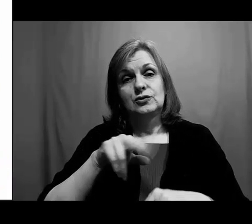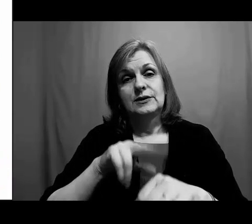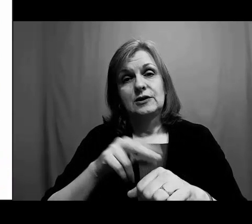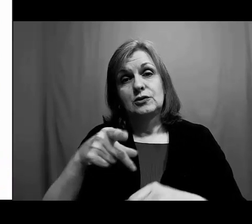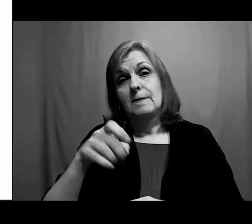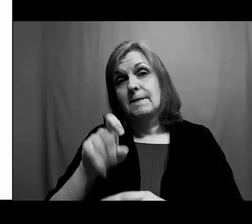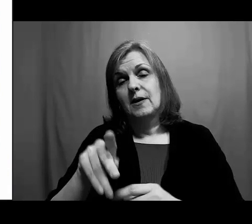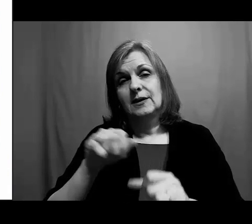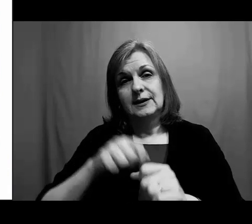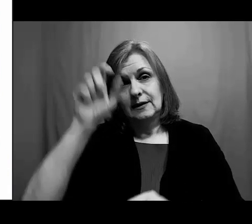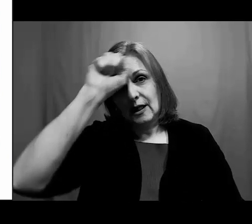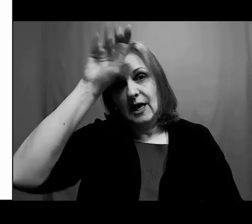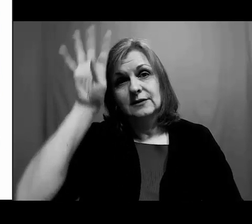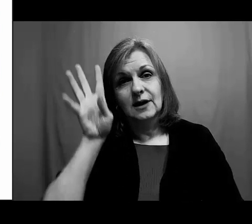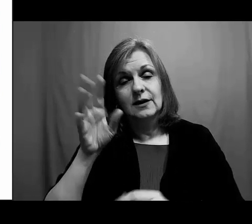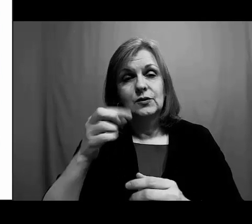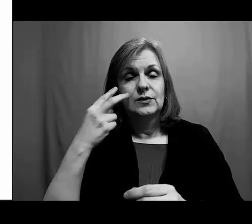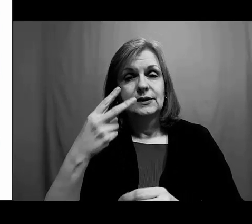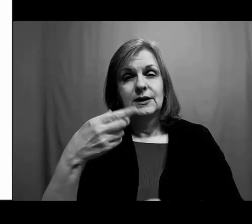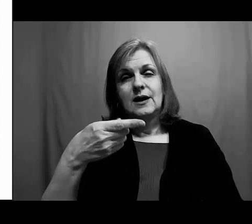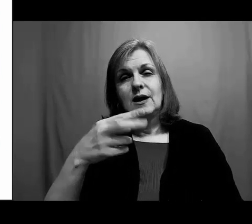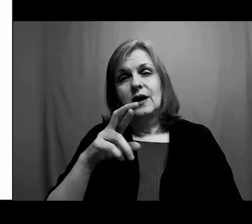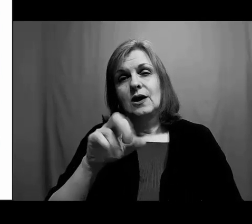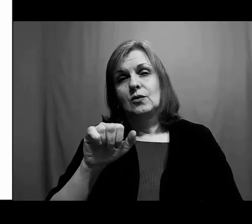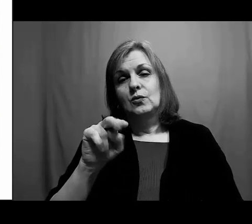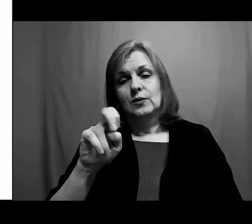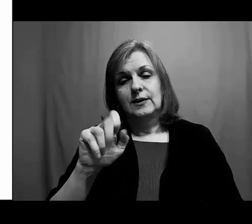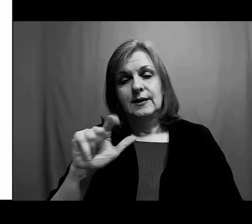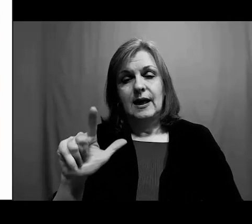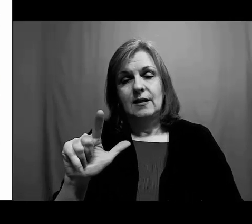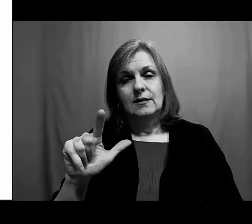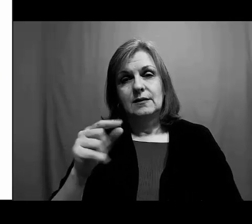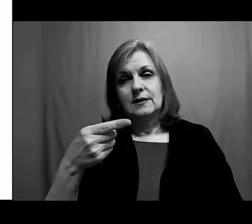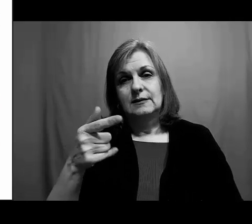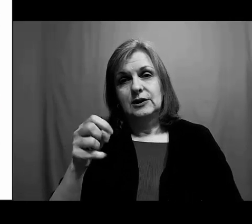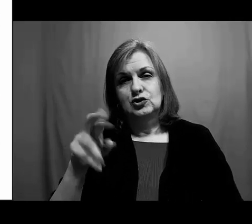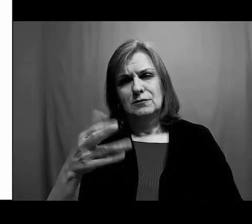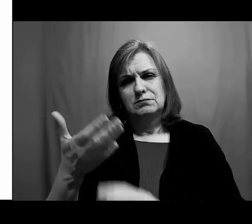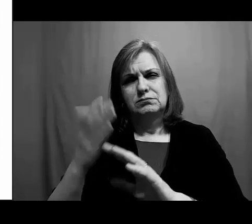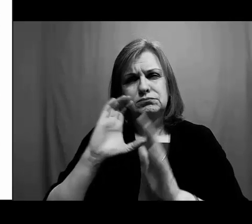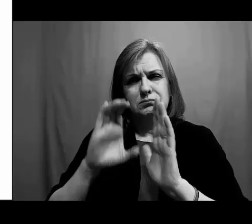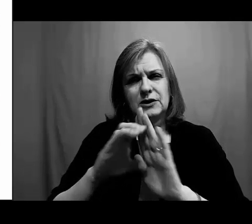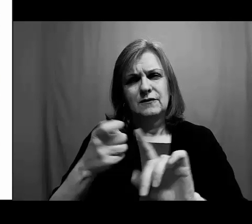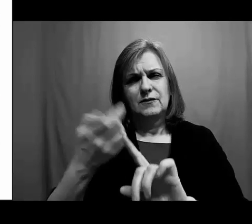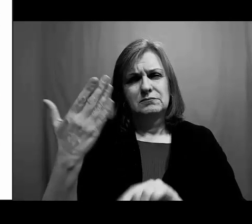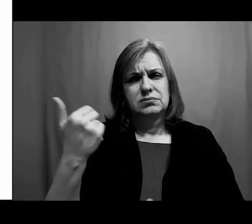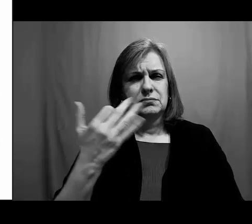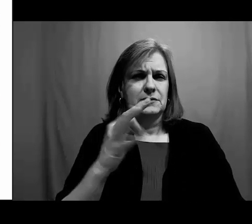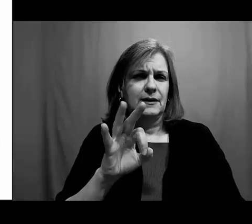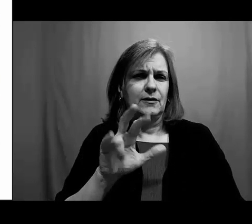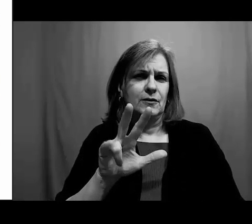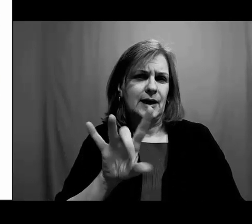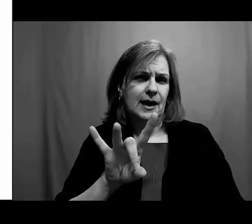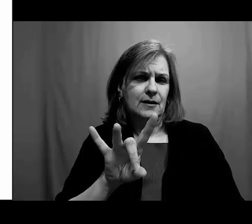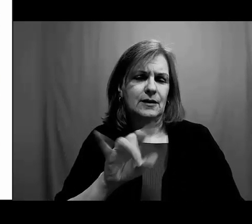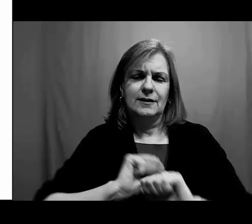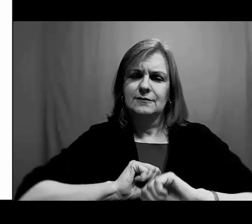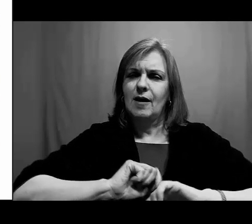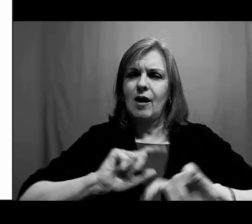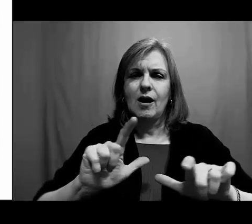Alaska, in particular focusing on the Grinnell Glacier, in 1938, you see this is all